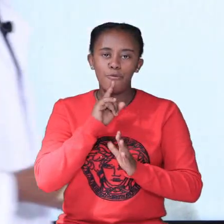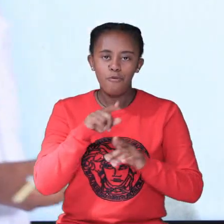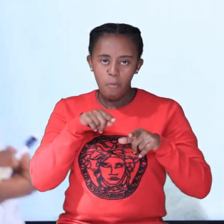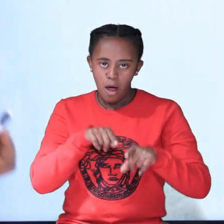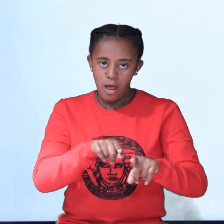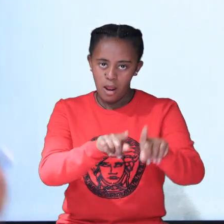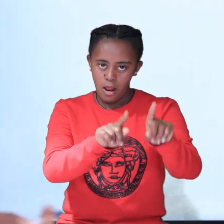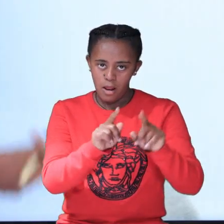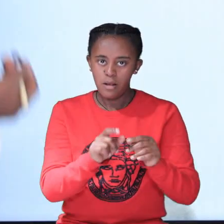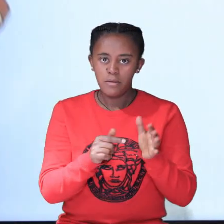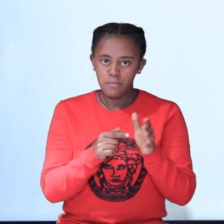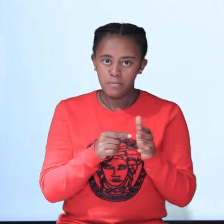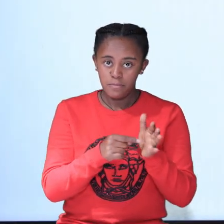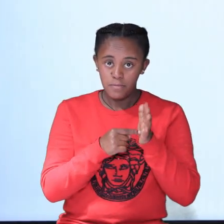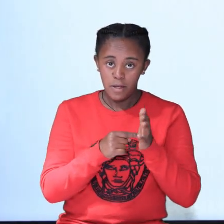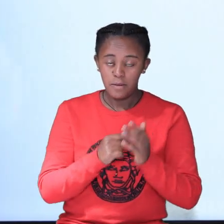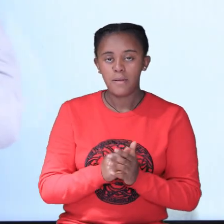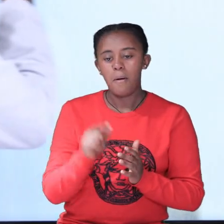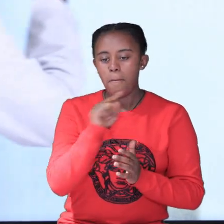each other, for example,